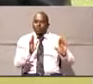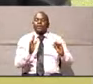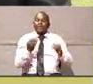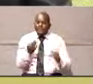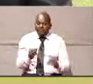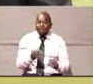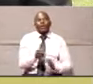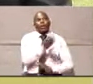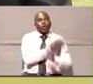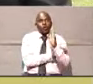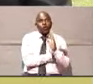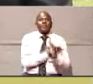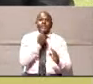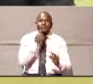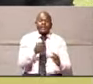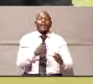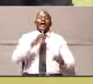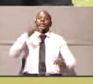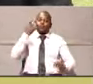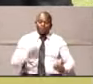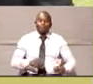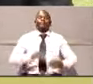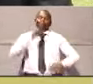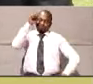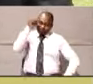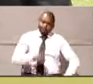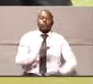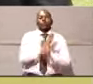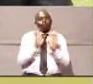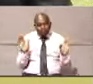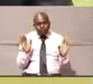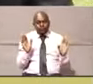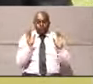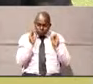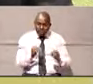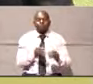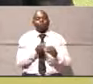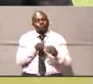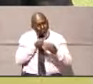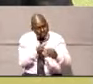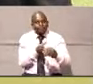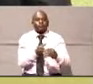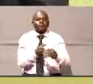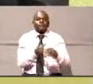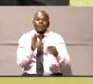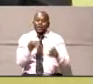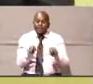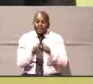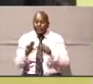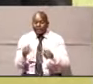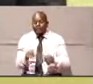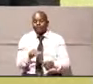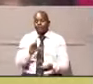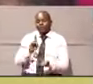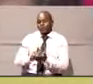God calls you, you have the to answer. The answer is supposed to be only yes. Yes, you have to do it. Mm-hmm. You have to do it. Even Stephen, who has